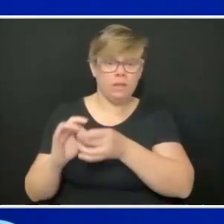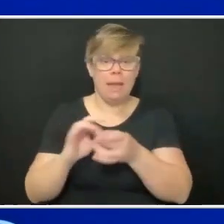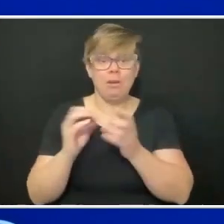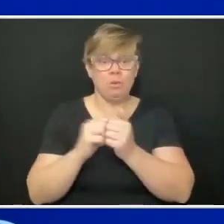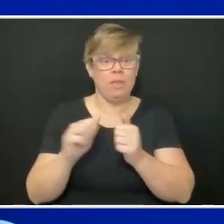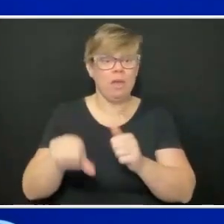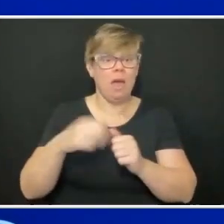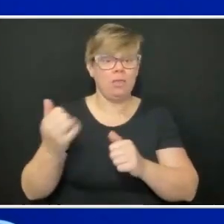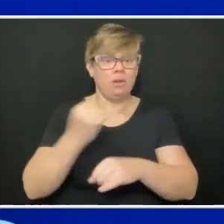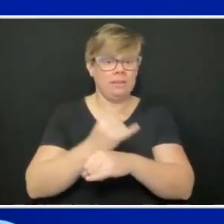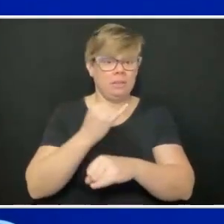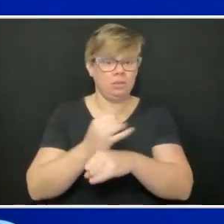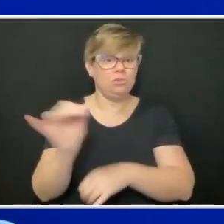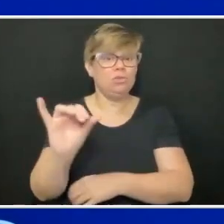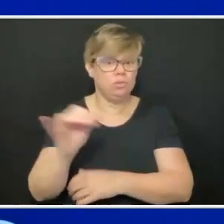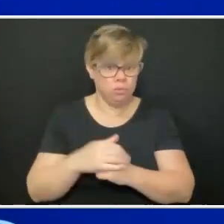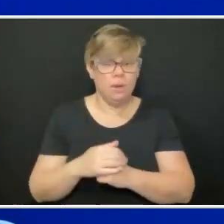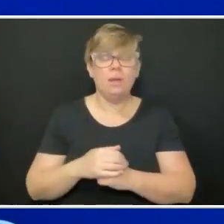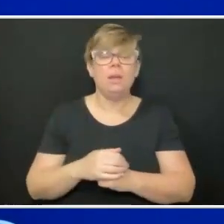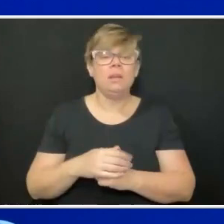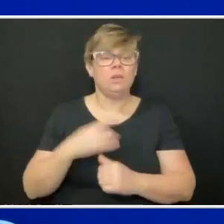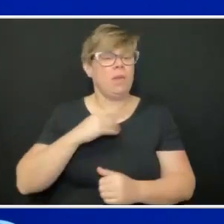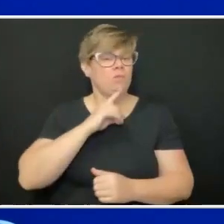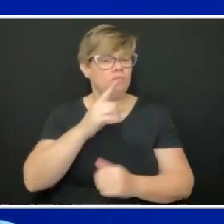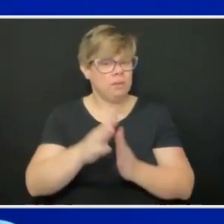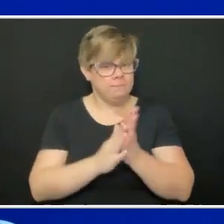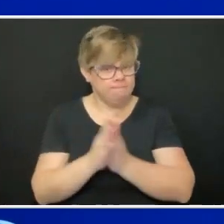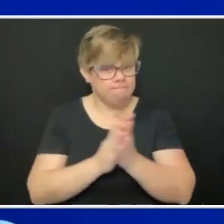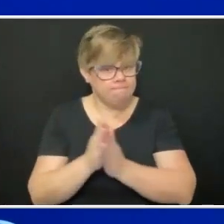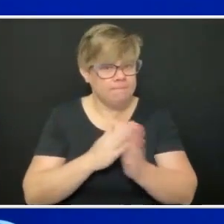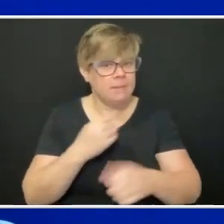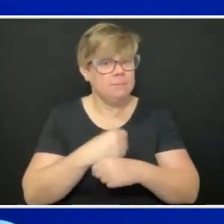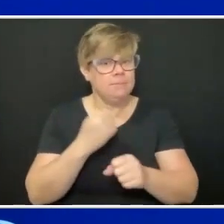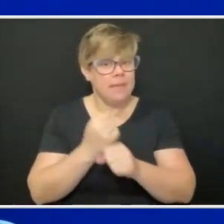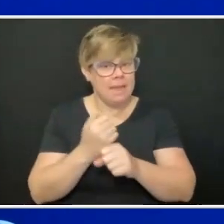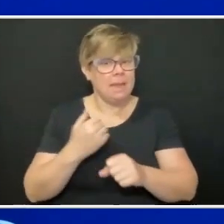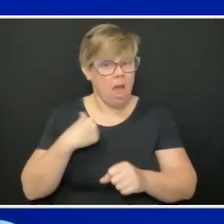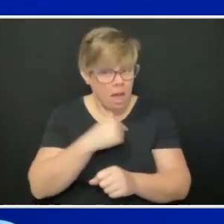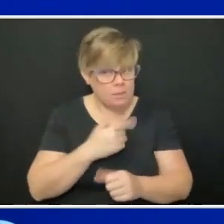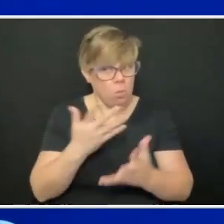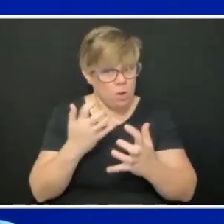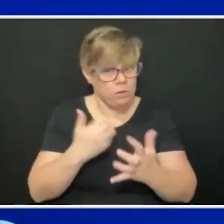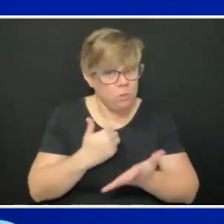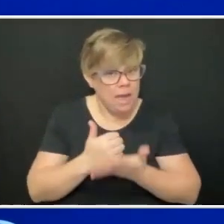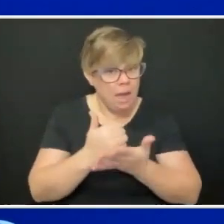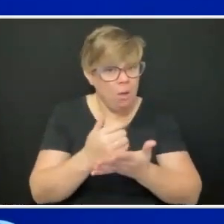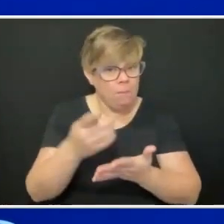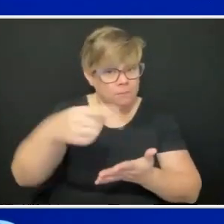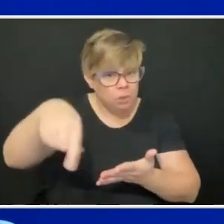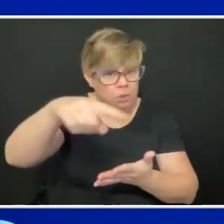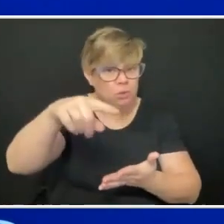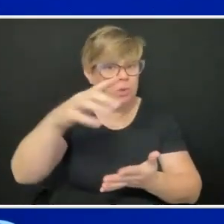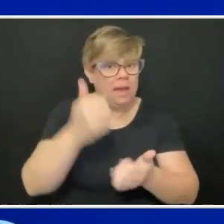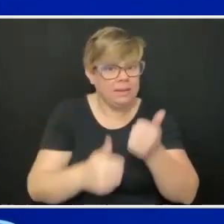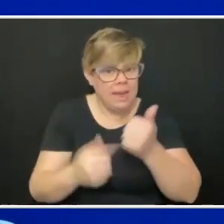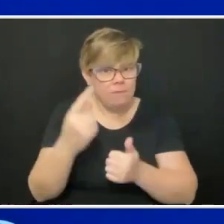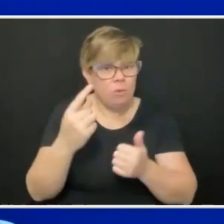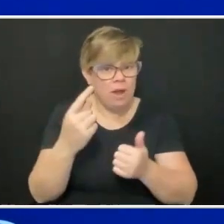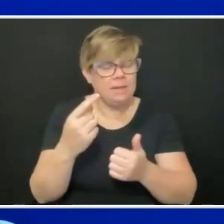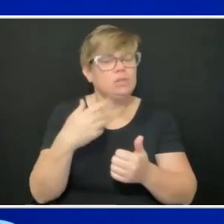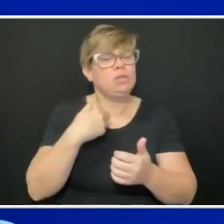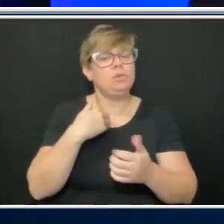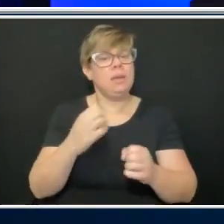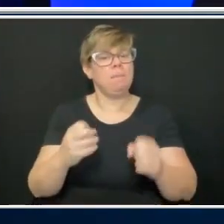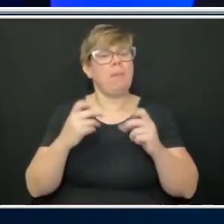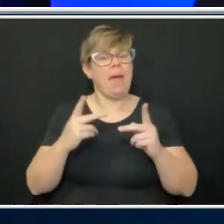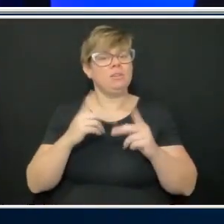And so I think that is really what drives us to be able to help you and your loved ones to get back to that quality of life you want and stay there and